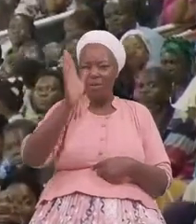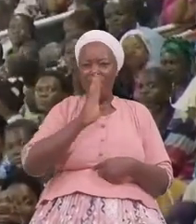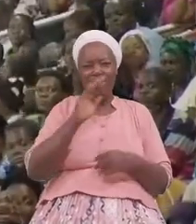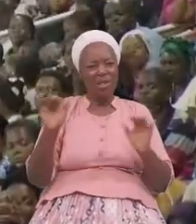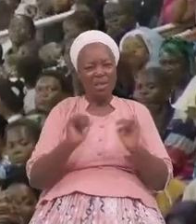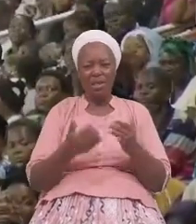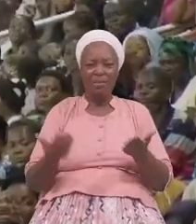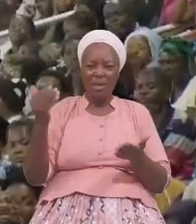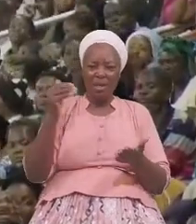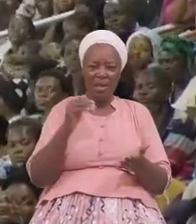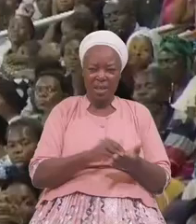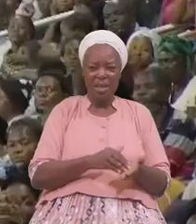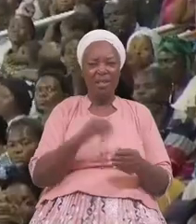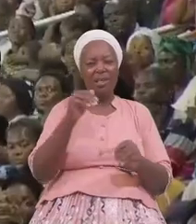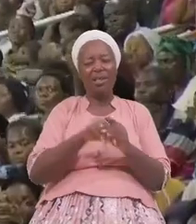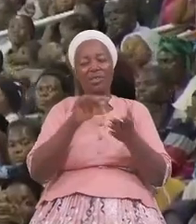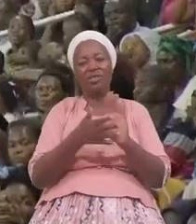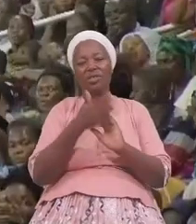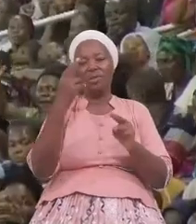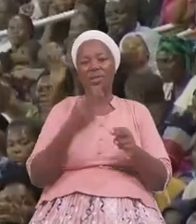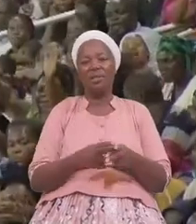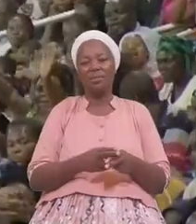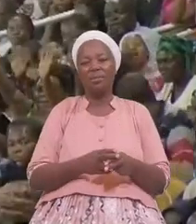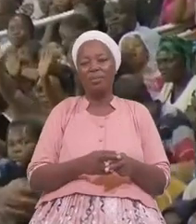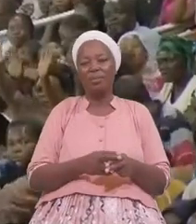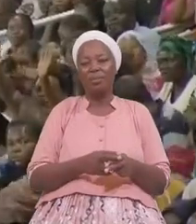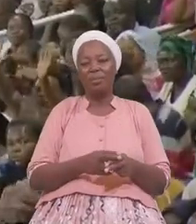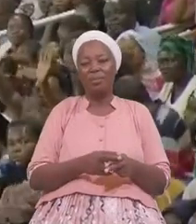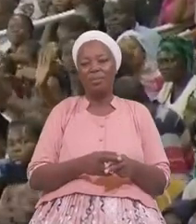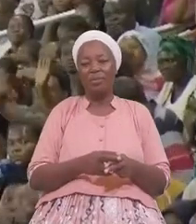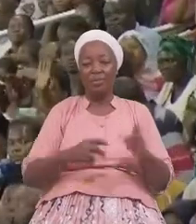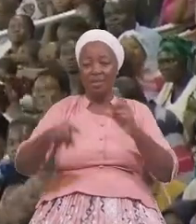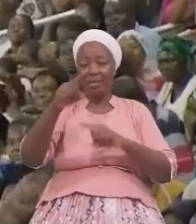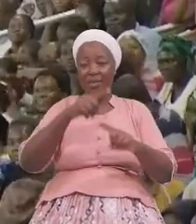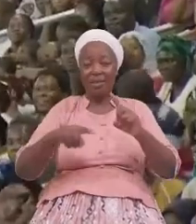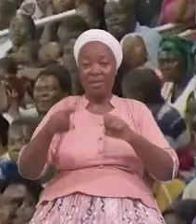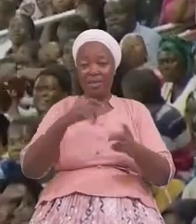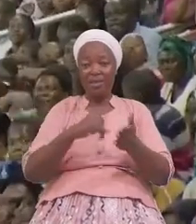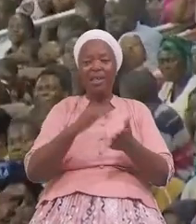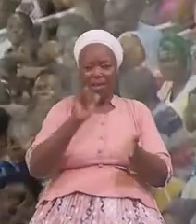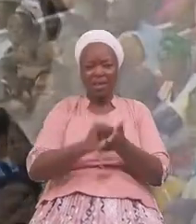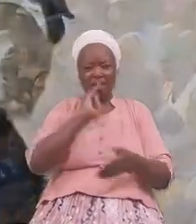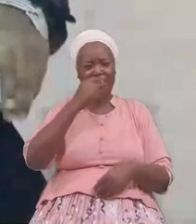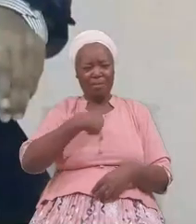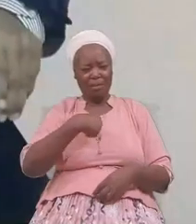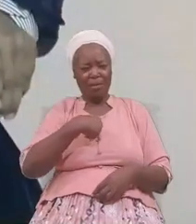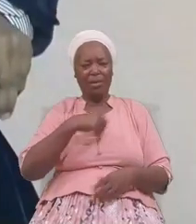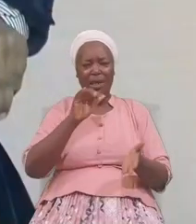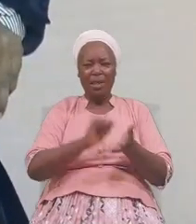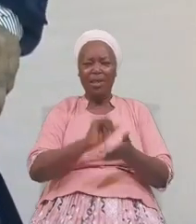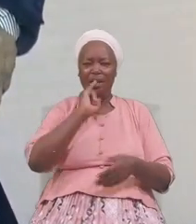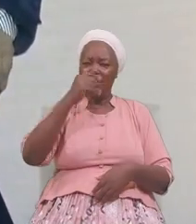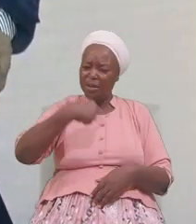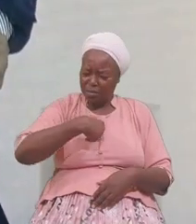same again in Jesus' name. Say, that's me. Say,